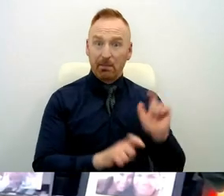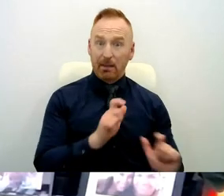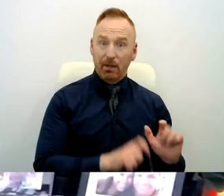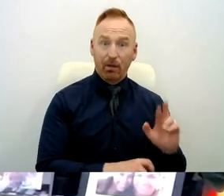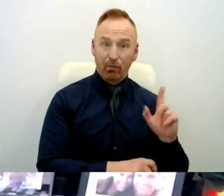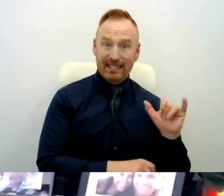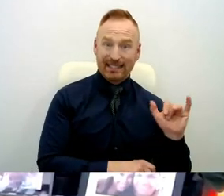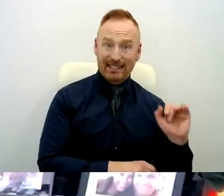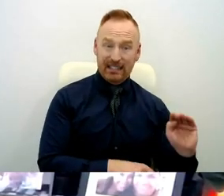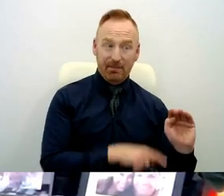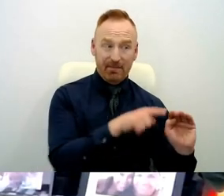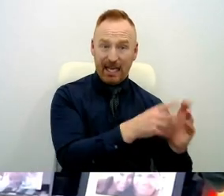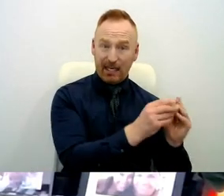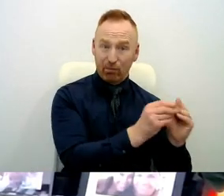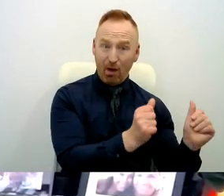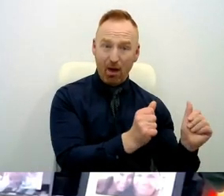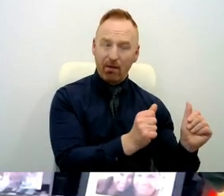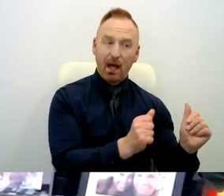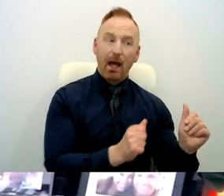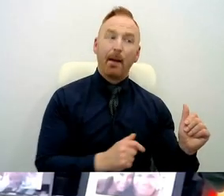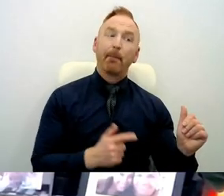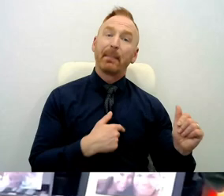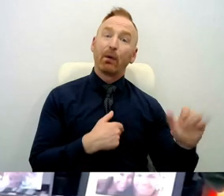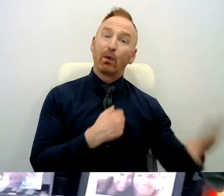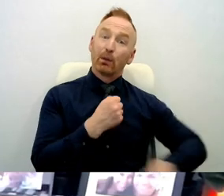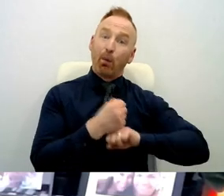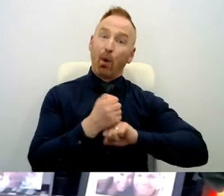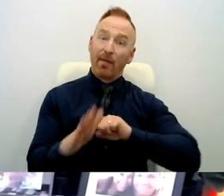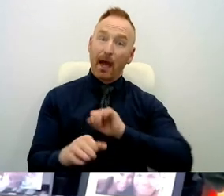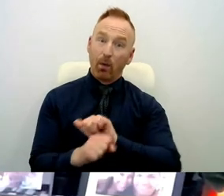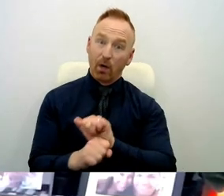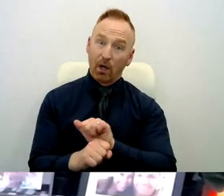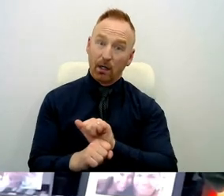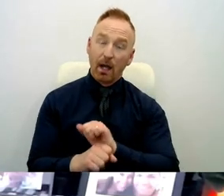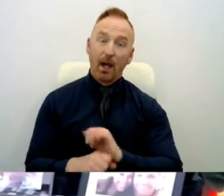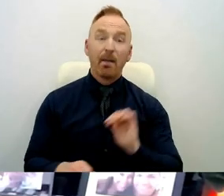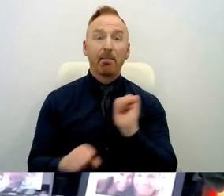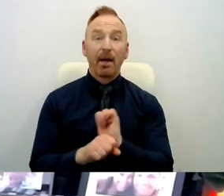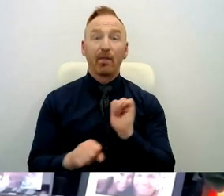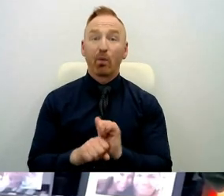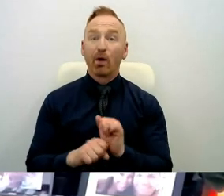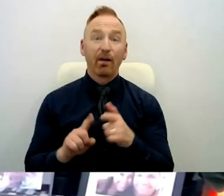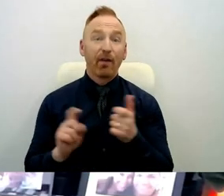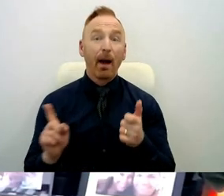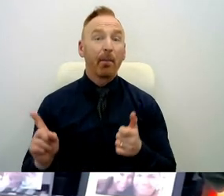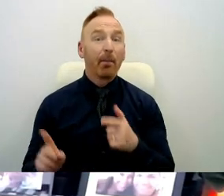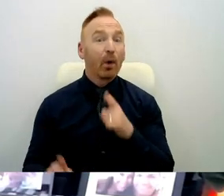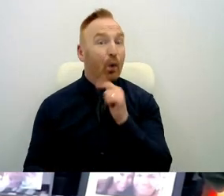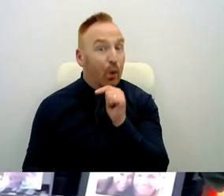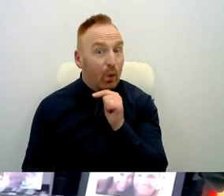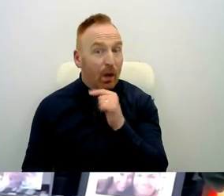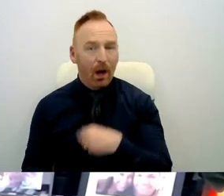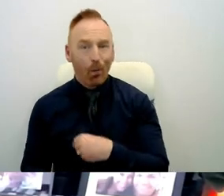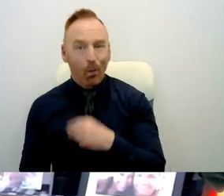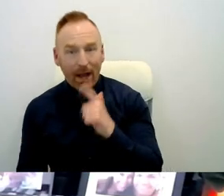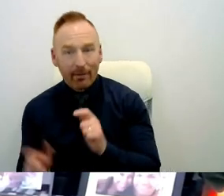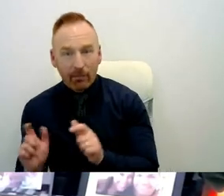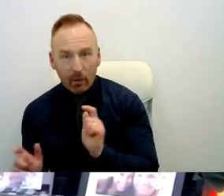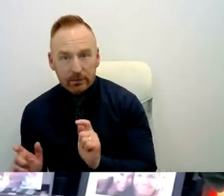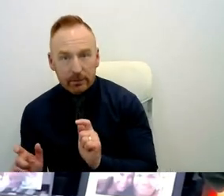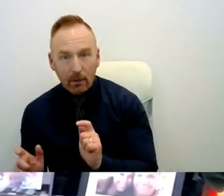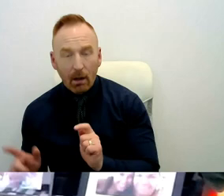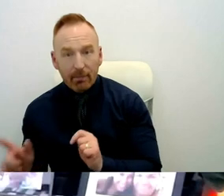racism. The work that has to be done, we can support that work, but the work actually has to come from white folks